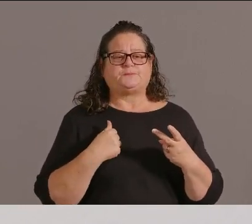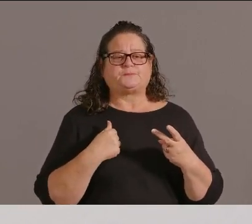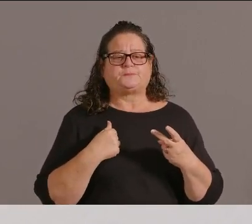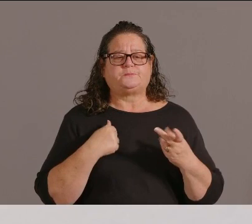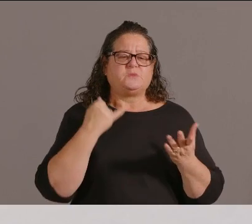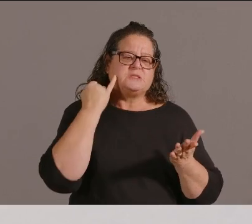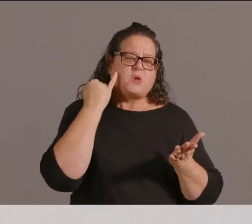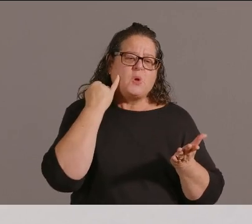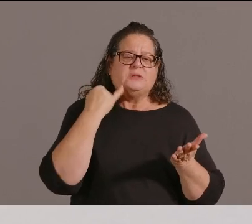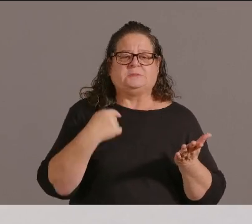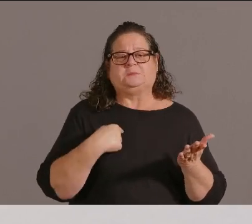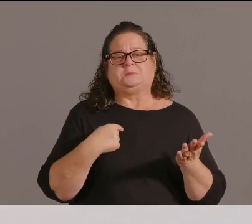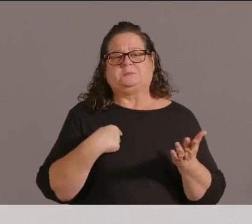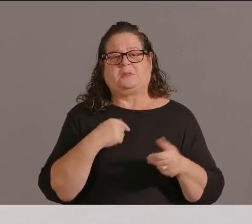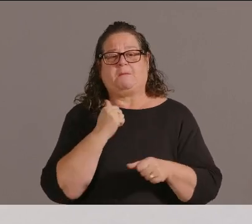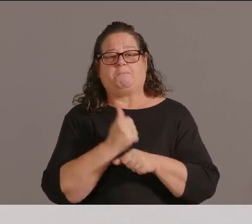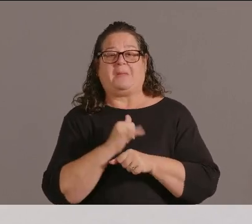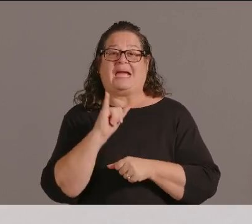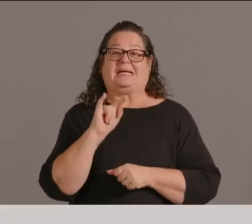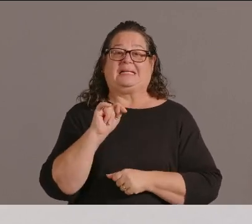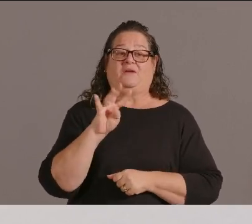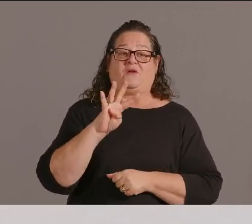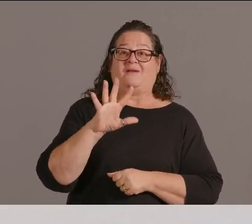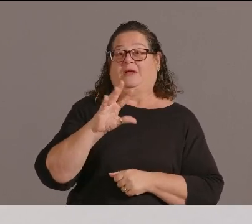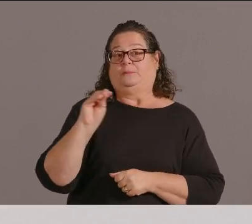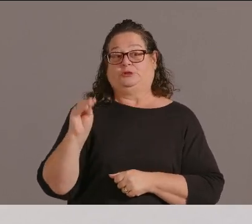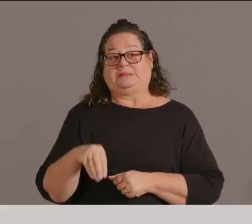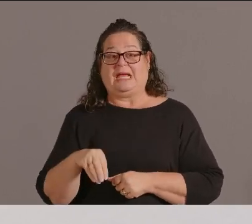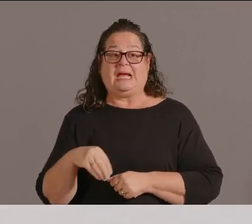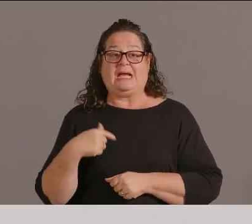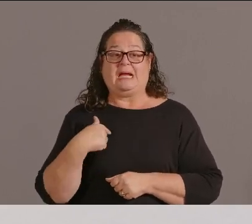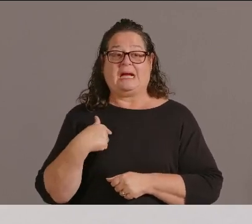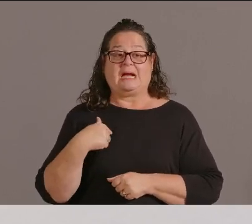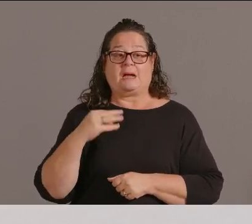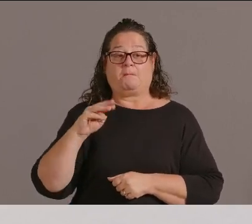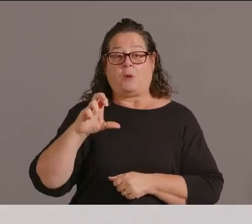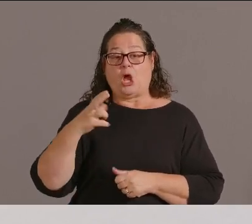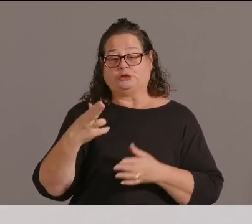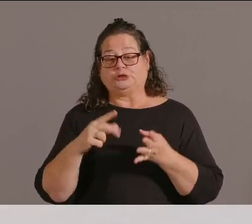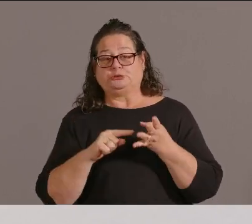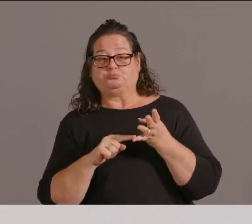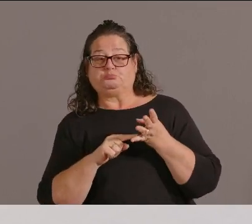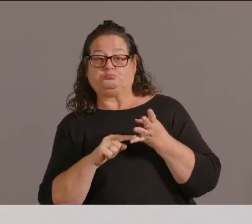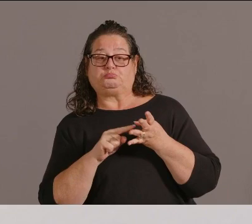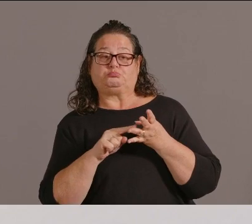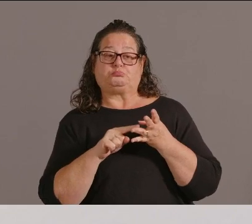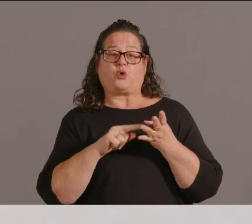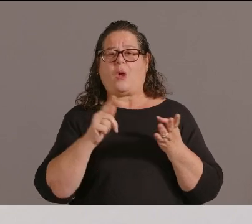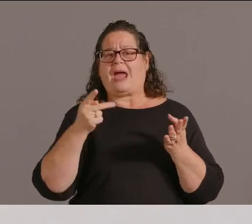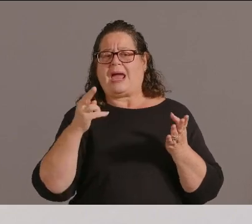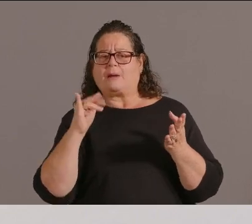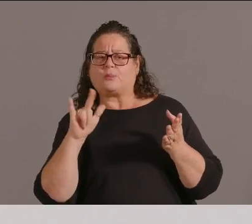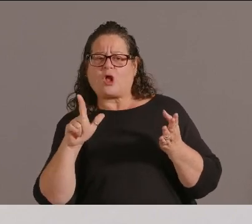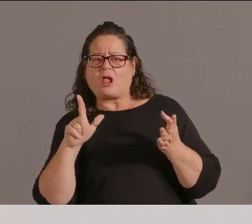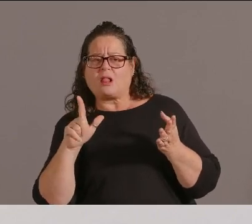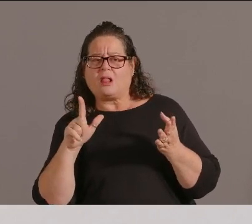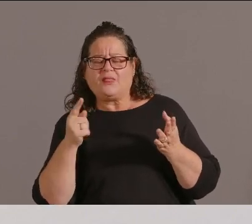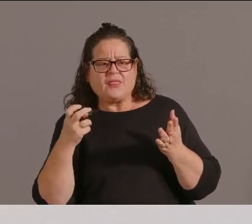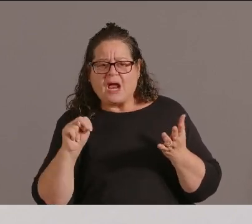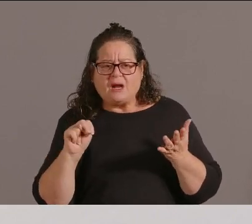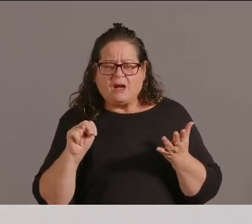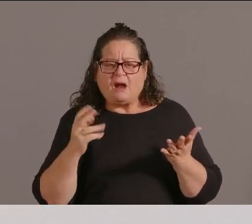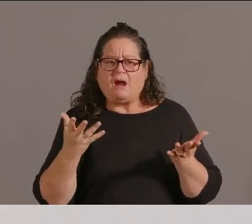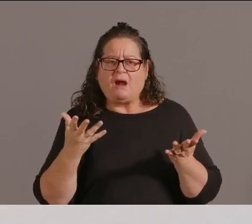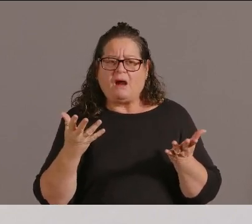March, early April. How do we all of a sudden then a month later get to everybody 16 and older? I mean, are you going